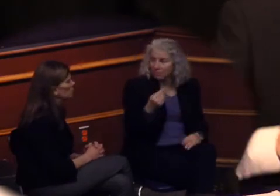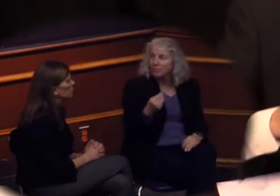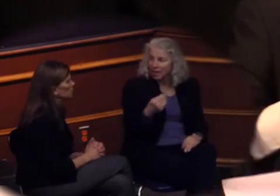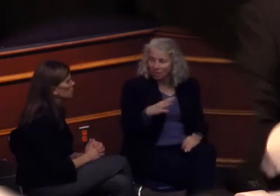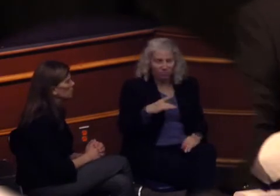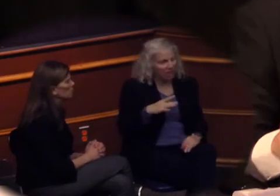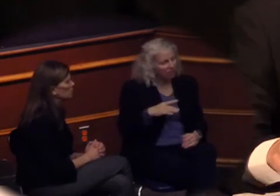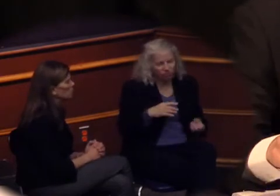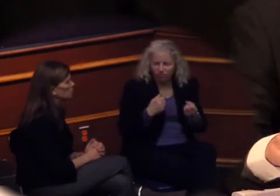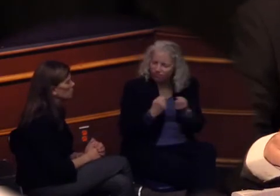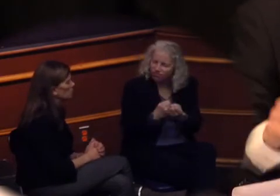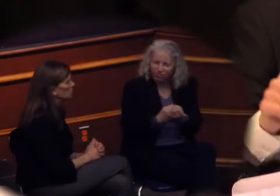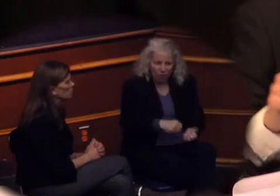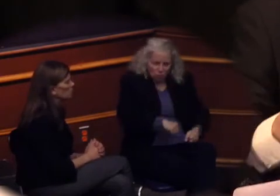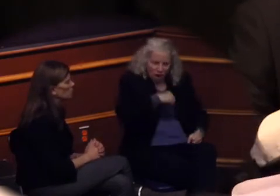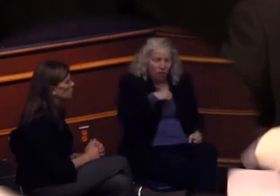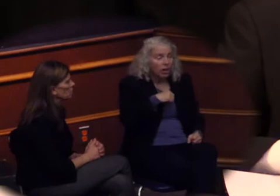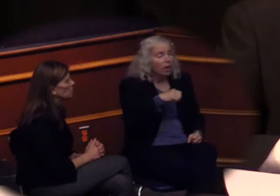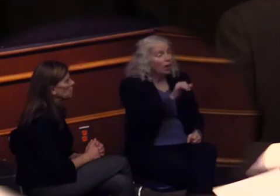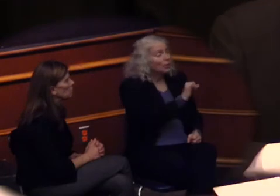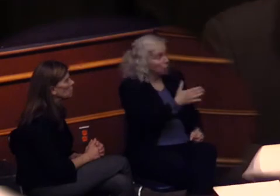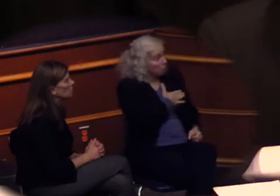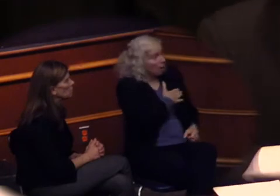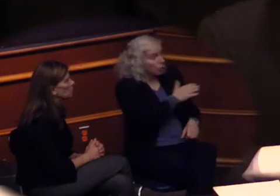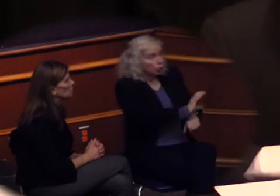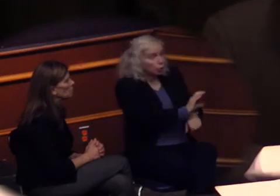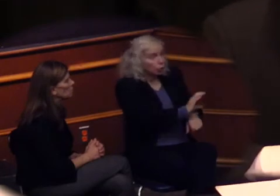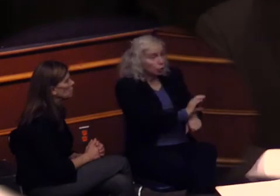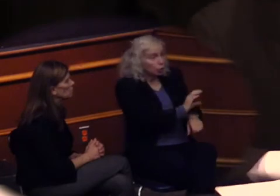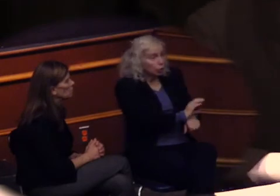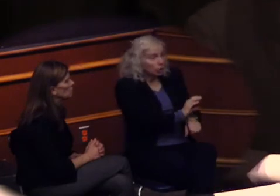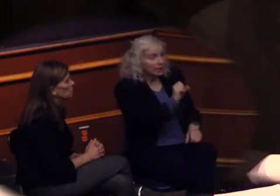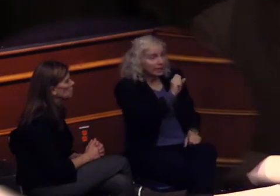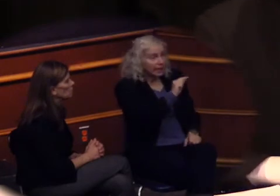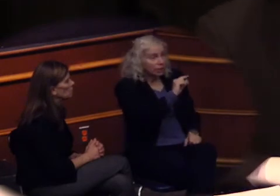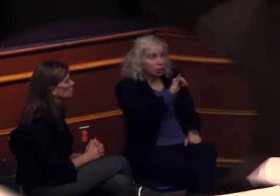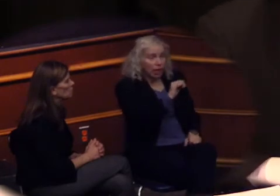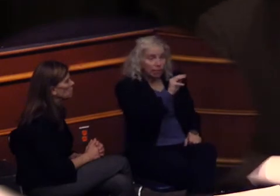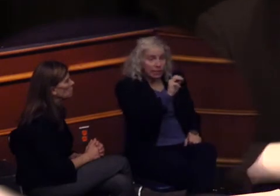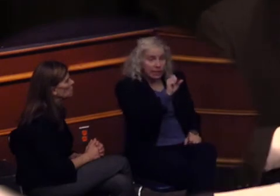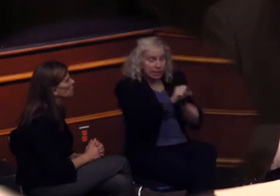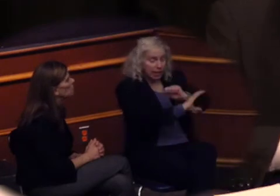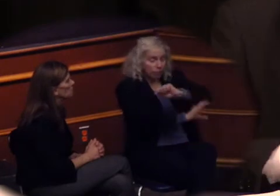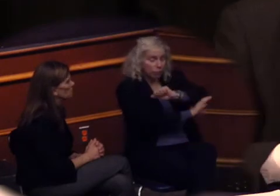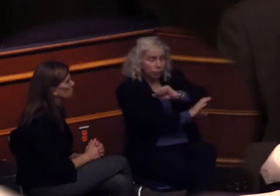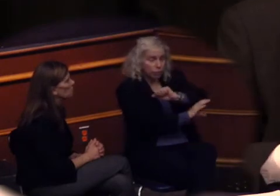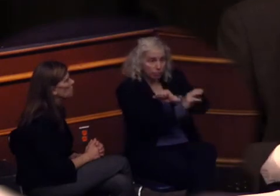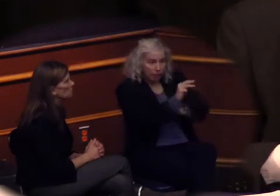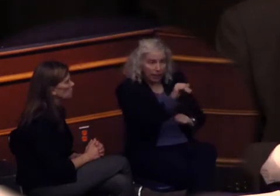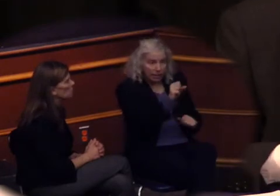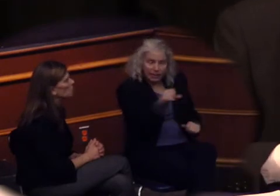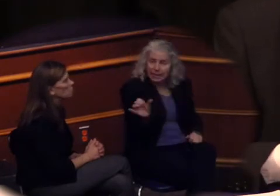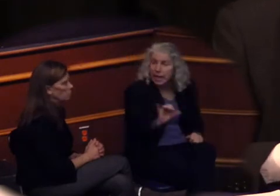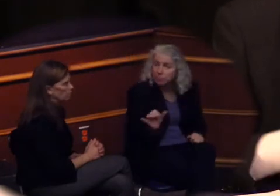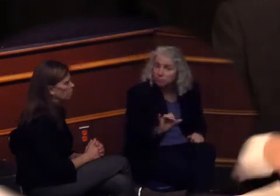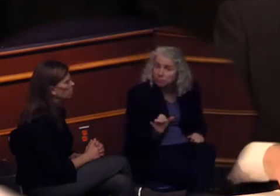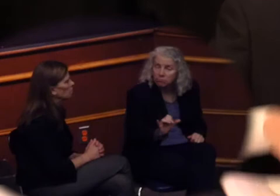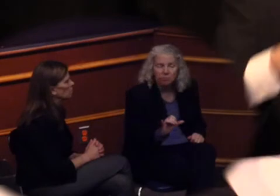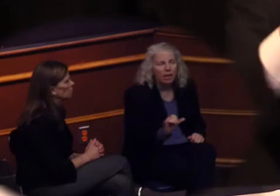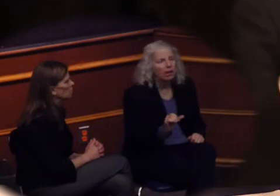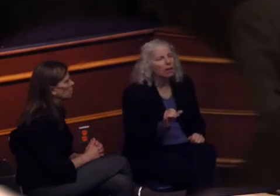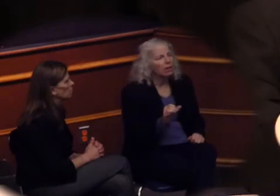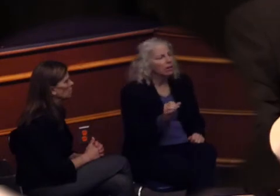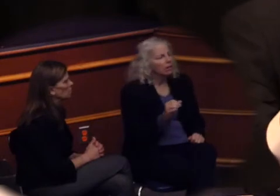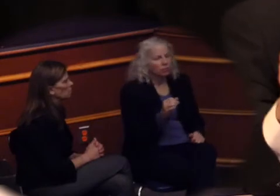of that. I'm also proud that my own church at St. James in Cambridge, Massachusetts is doing the same thing. So this